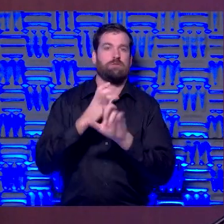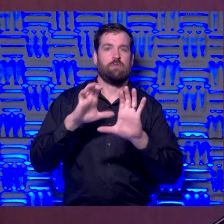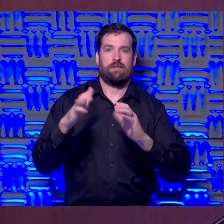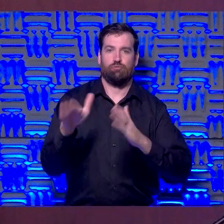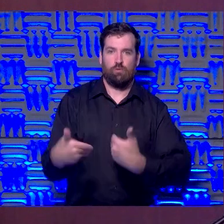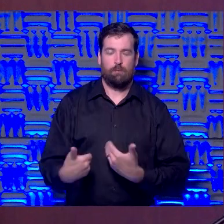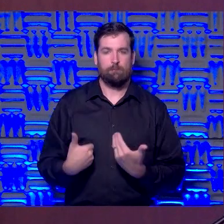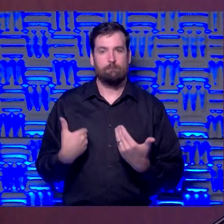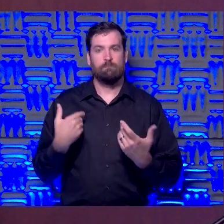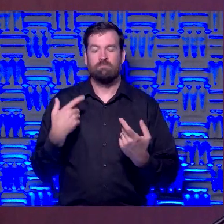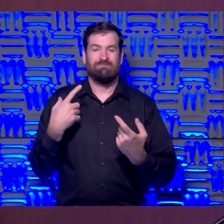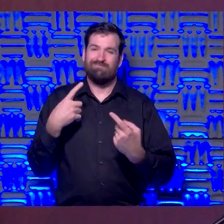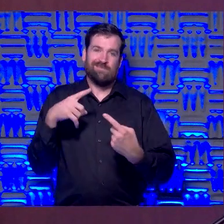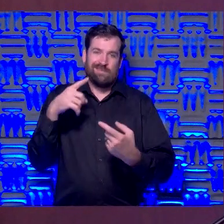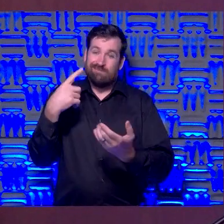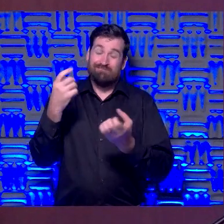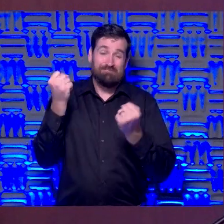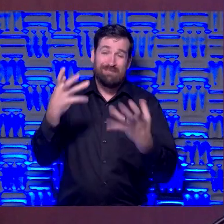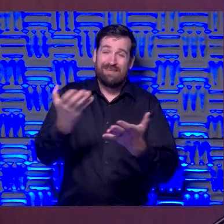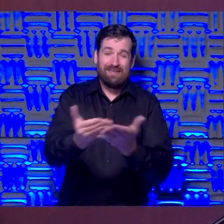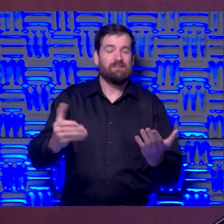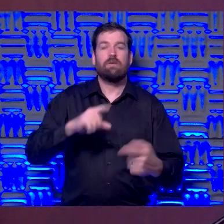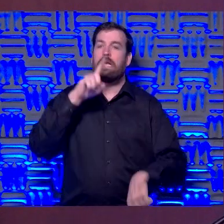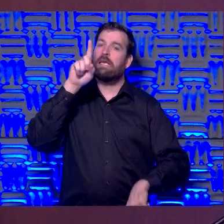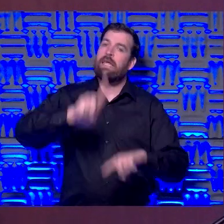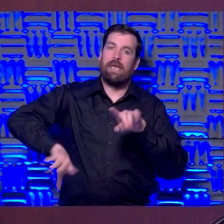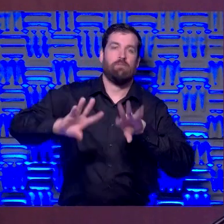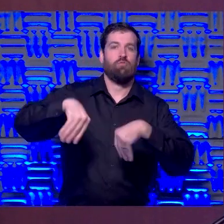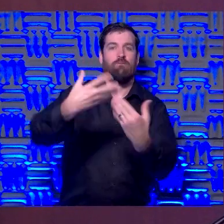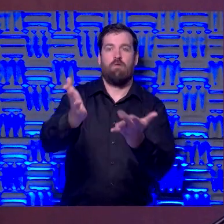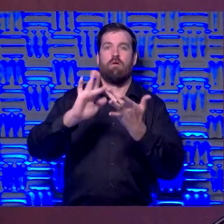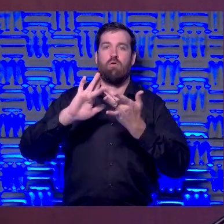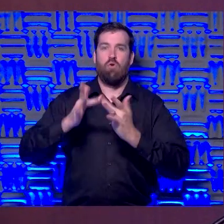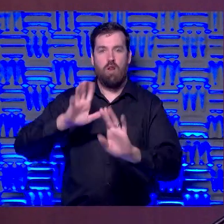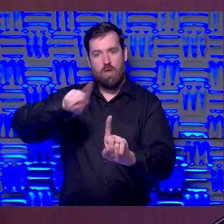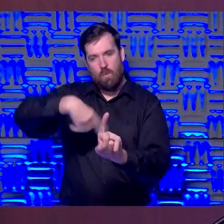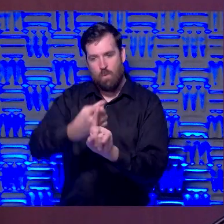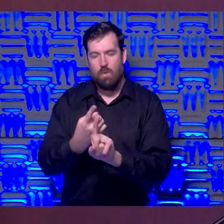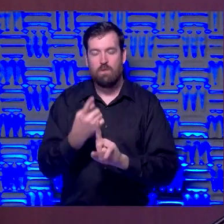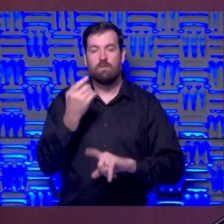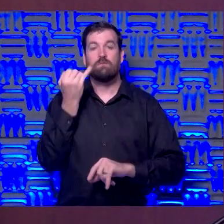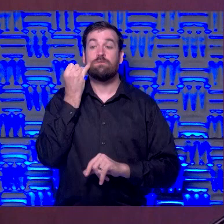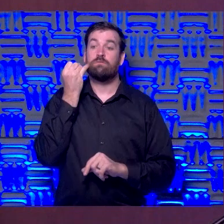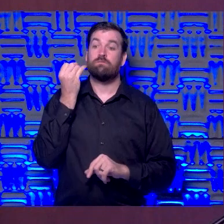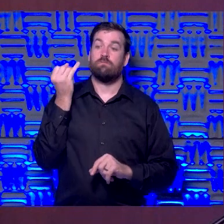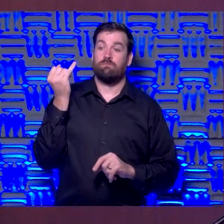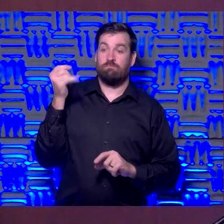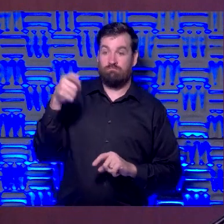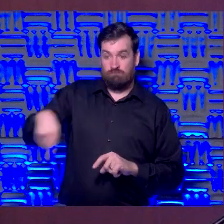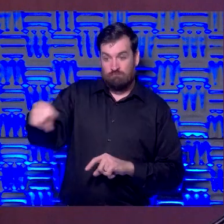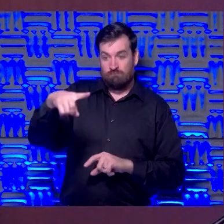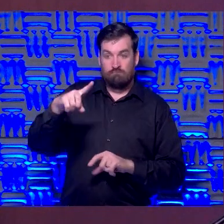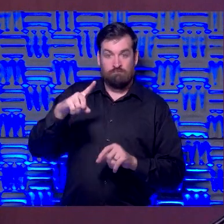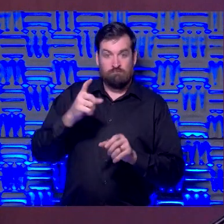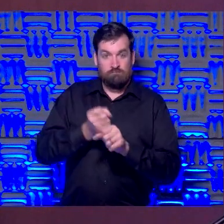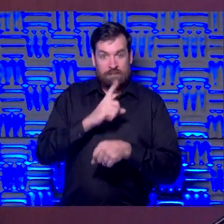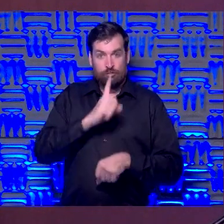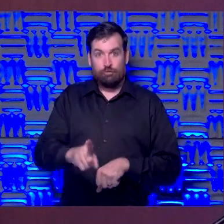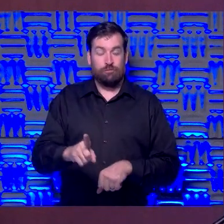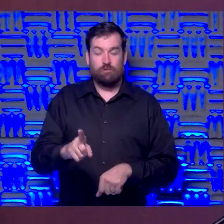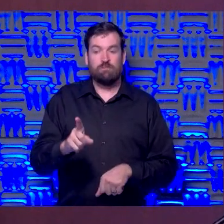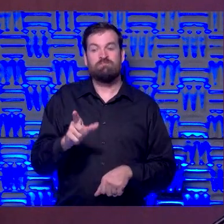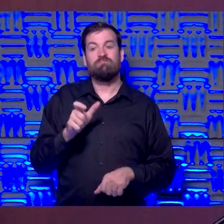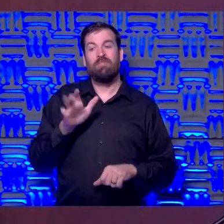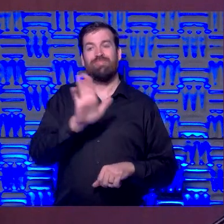deliver entirely online. And so both to make sure that everybody's able to not have to take a pause in their